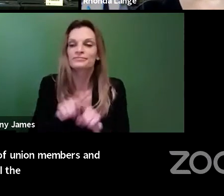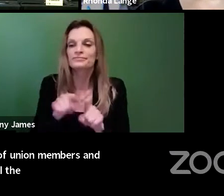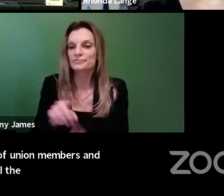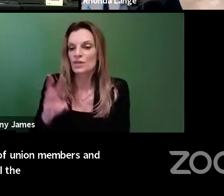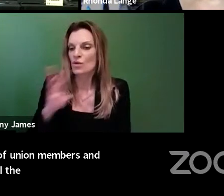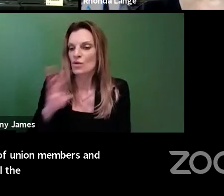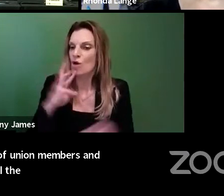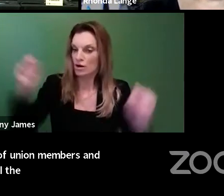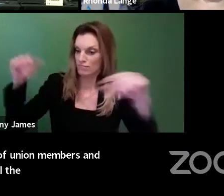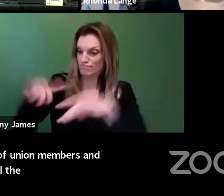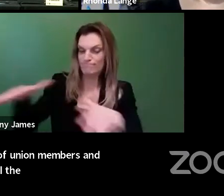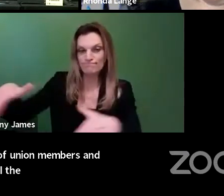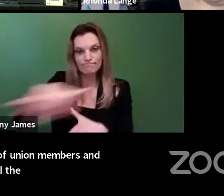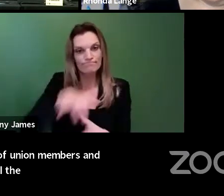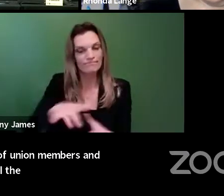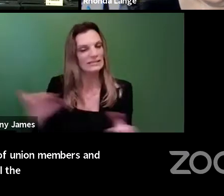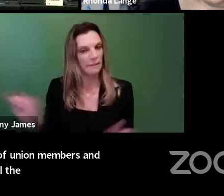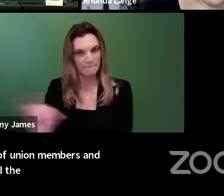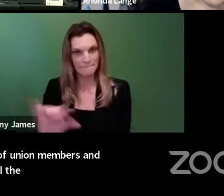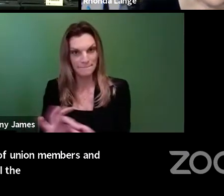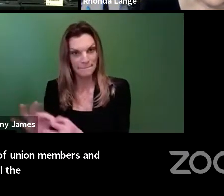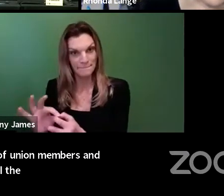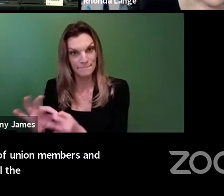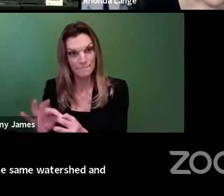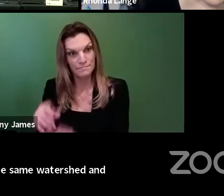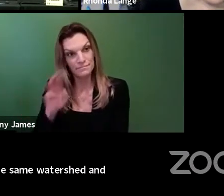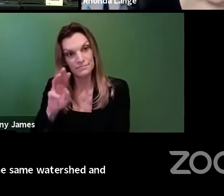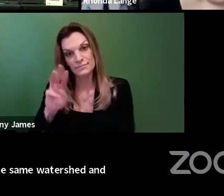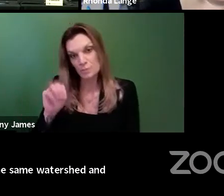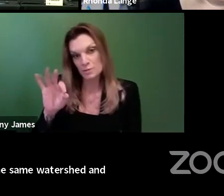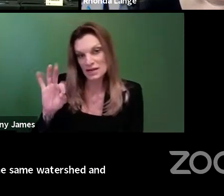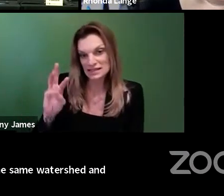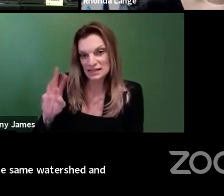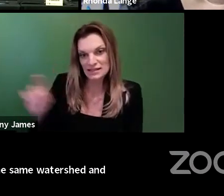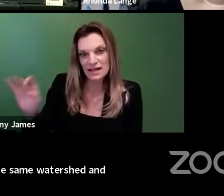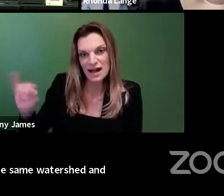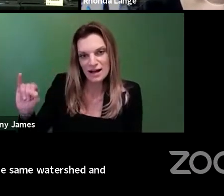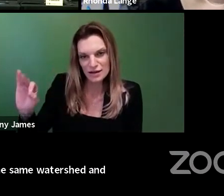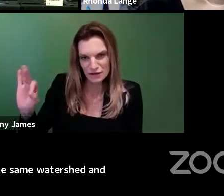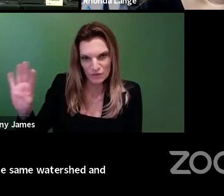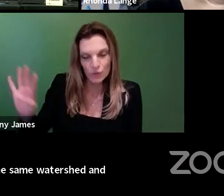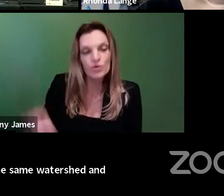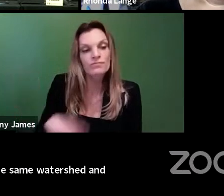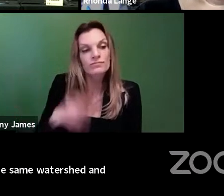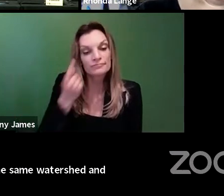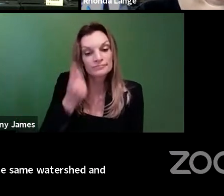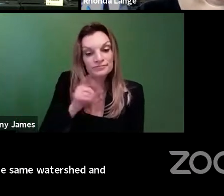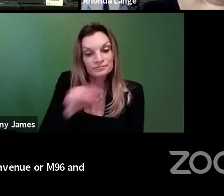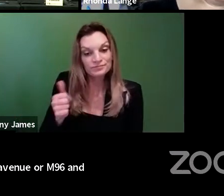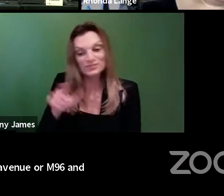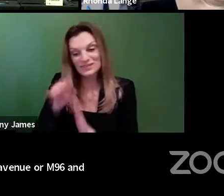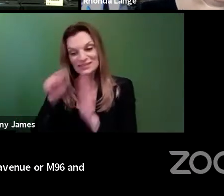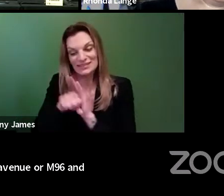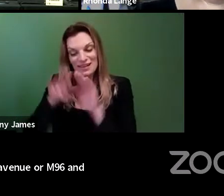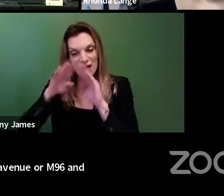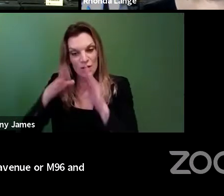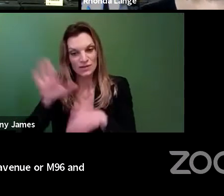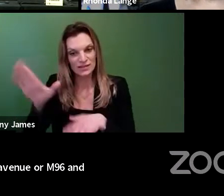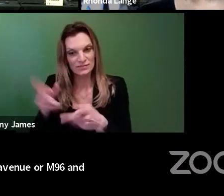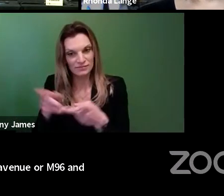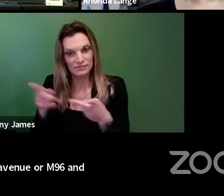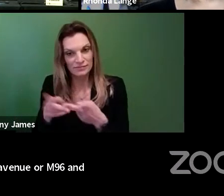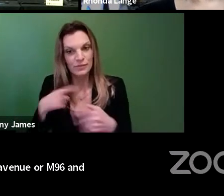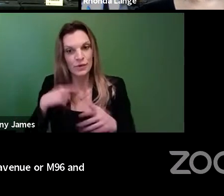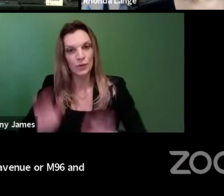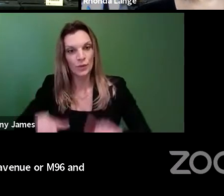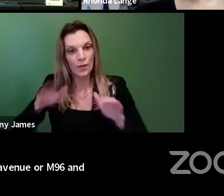watershed and are both connected by Michigan Avenue or M96 and I-94. In regards to the other state house seat, having grown up in Marshall, I want